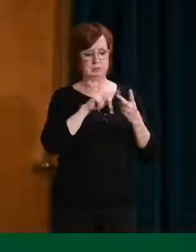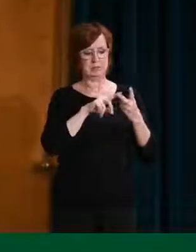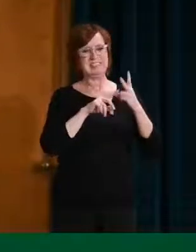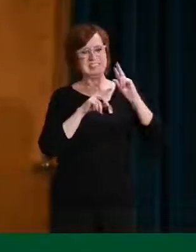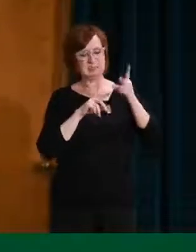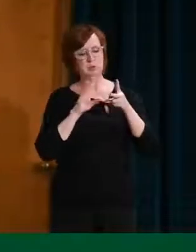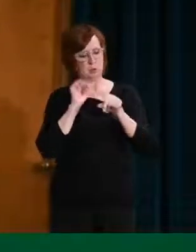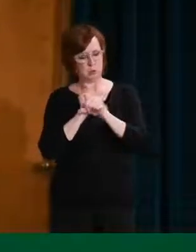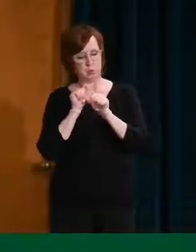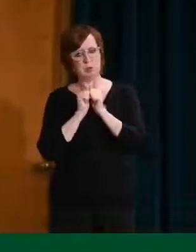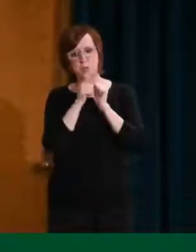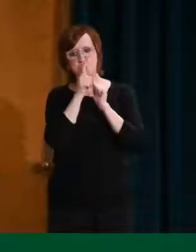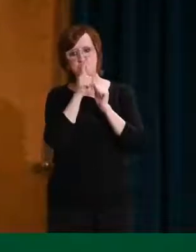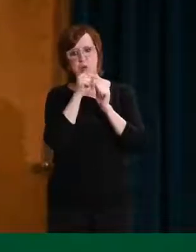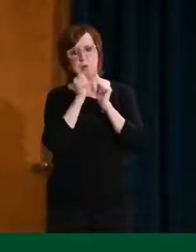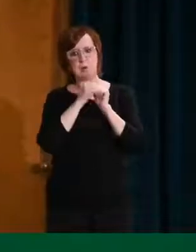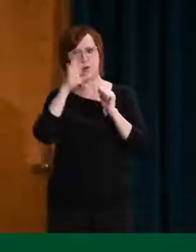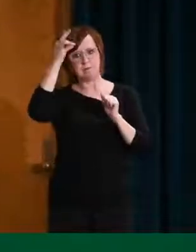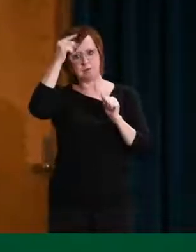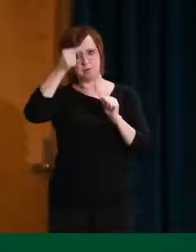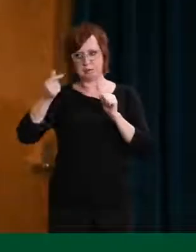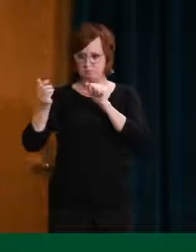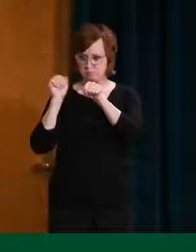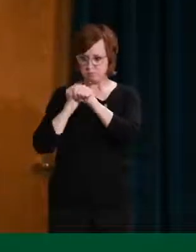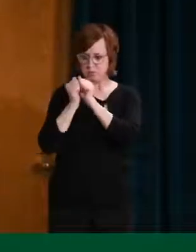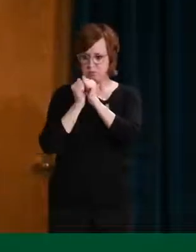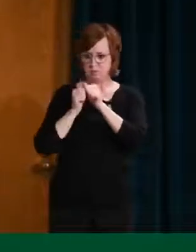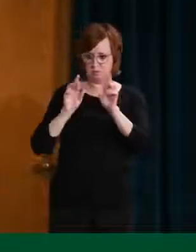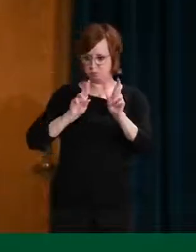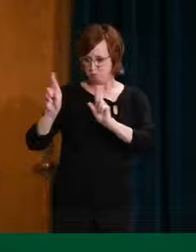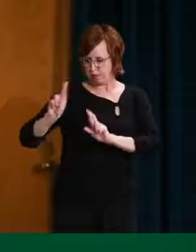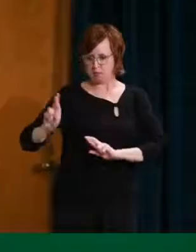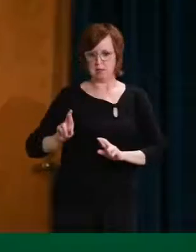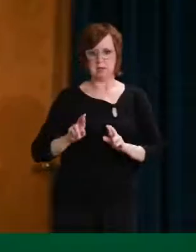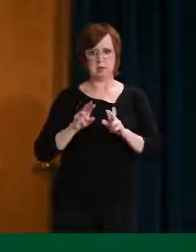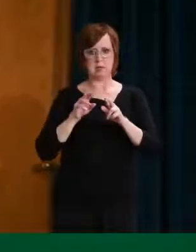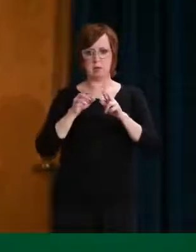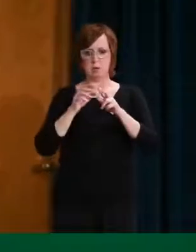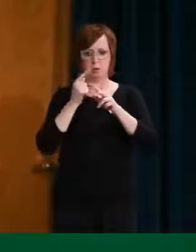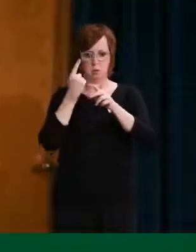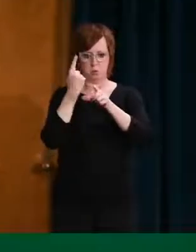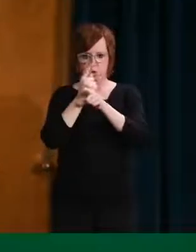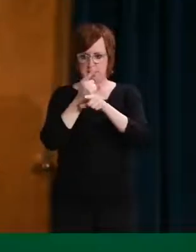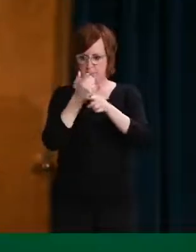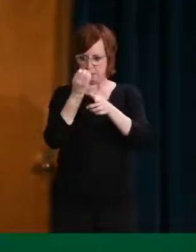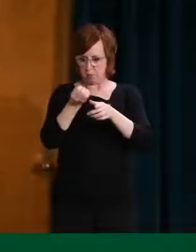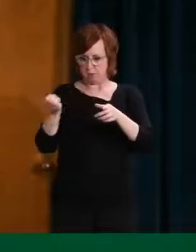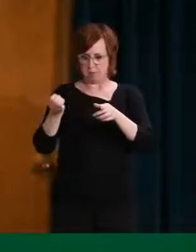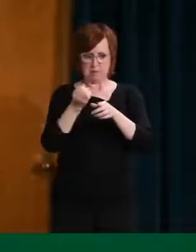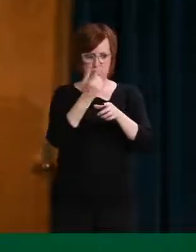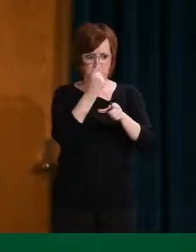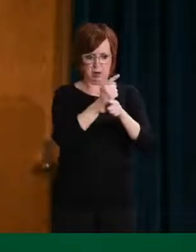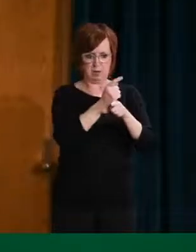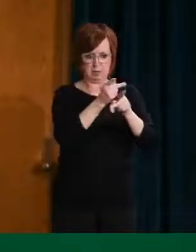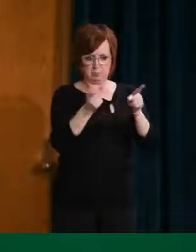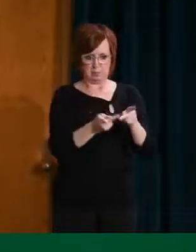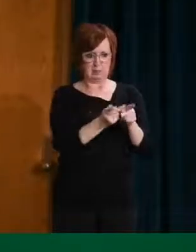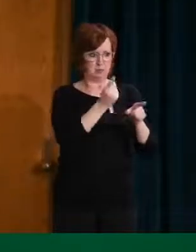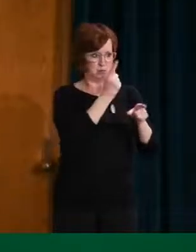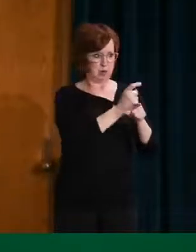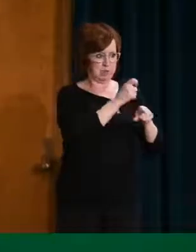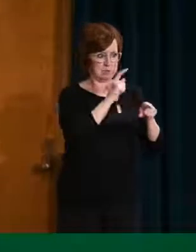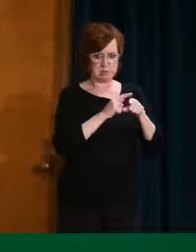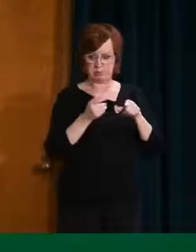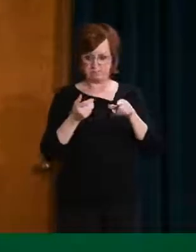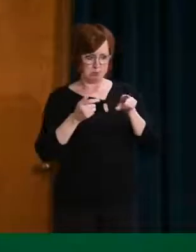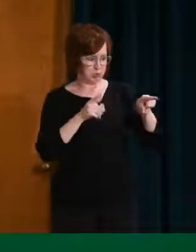ensure that we have the right products in the right place of the nation at the right time, and that conversation is advancing